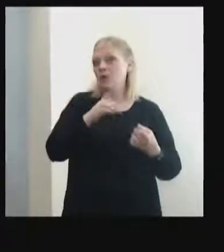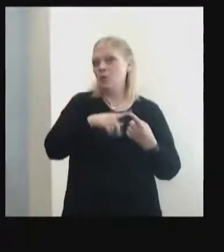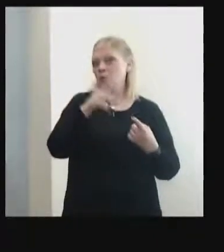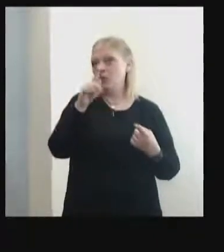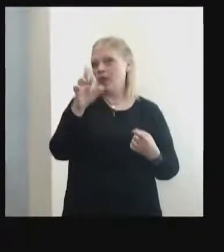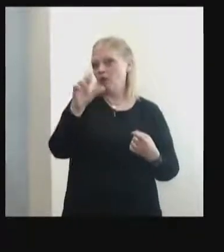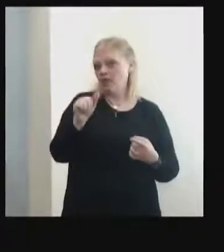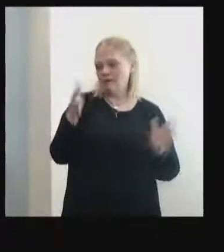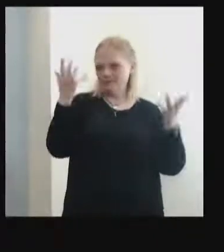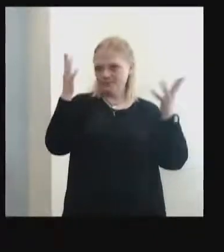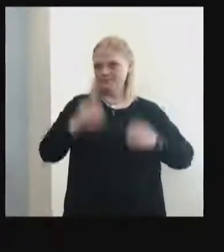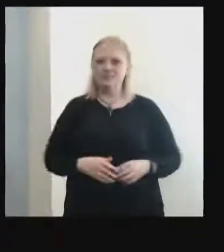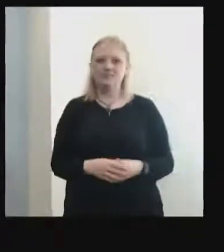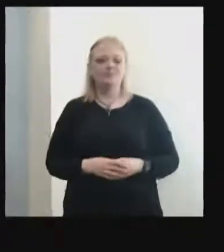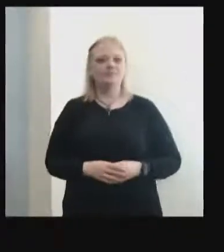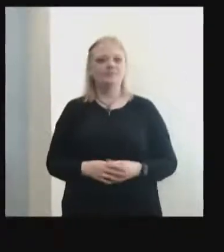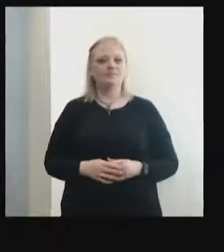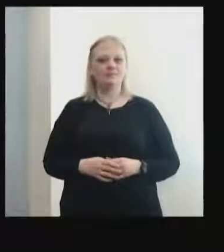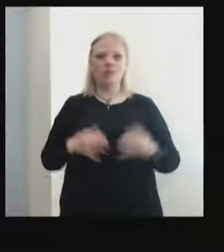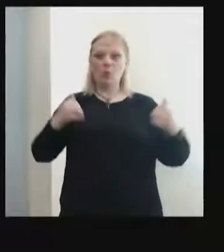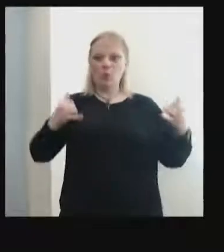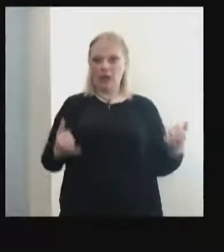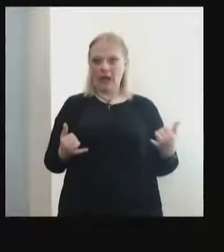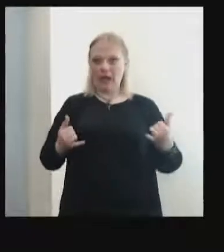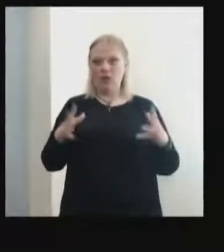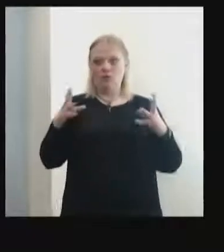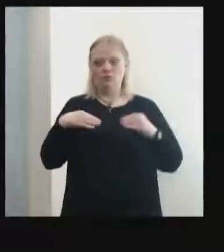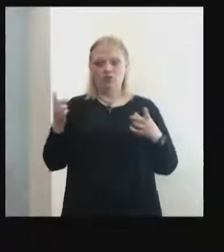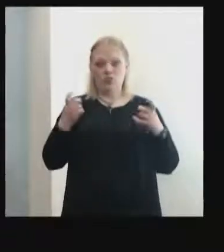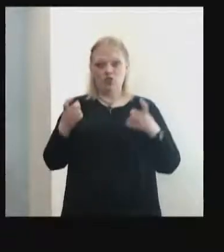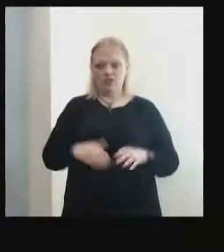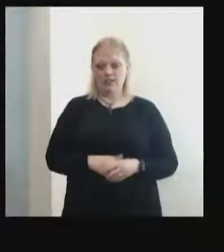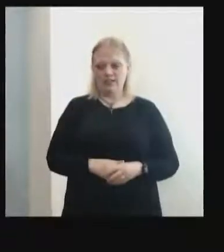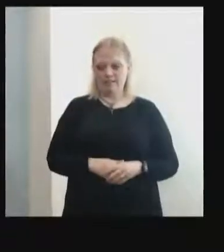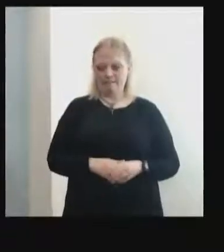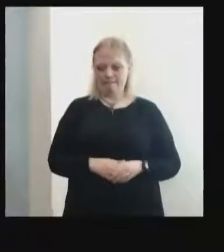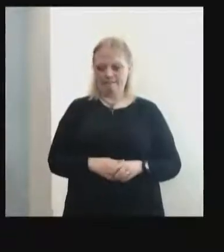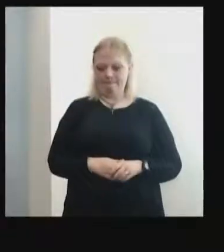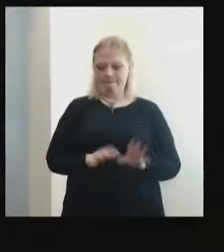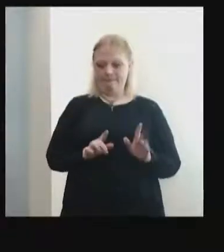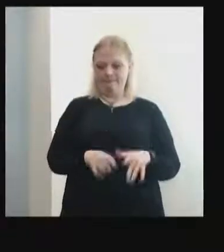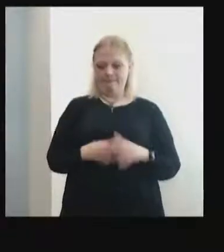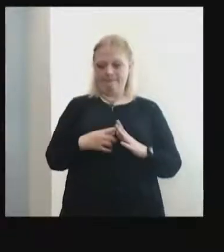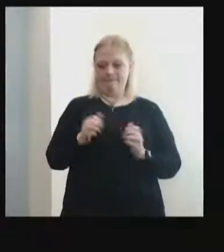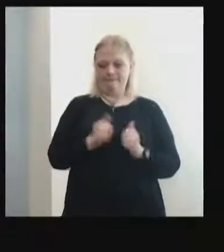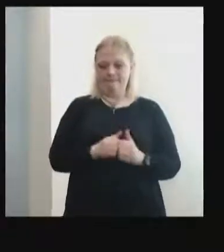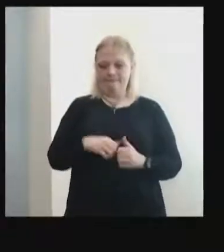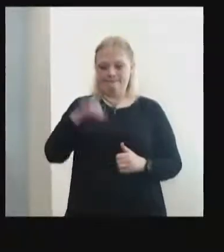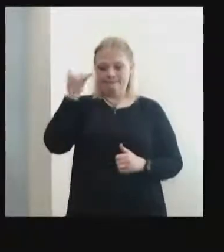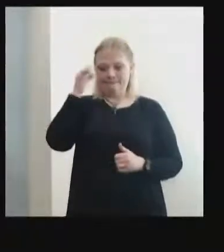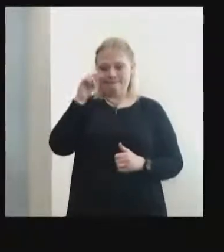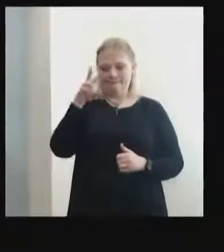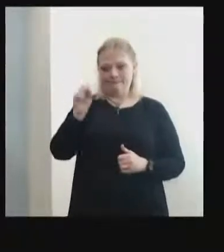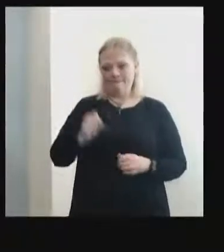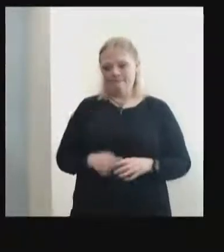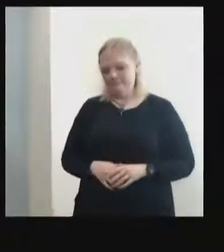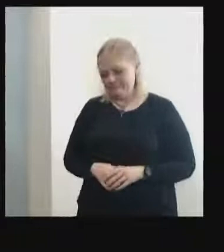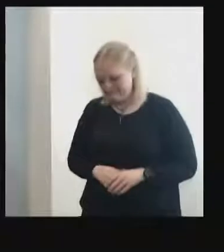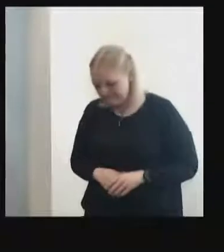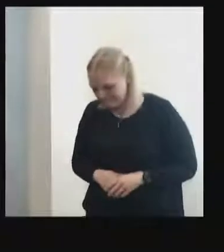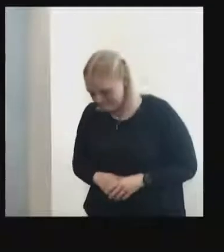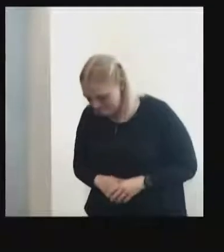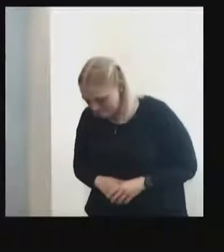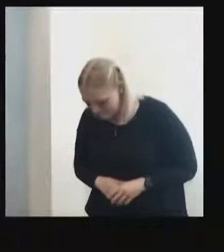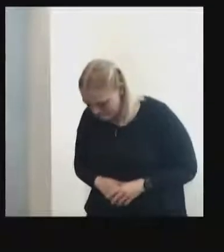Kane. And with that, we will open it up to questions. We will start with the Buffalo News.